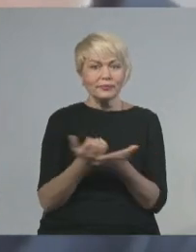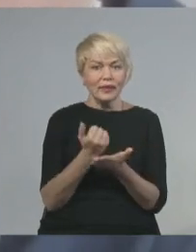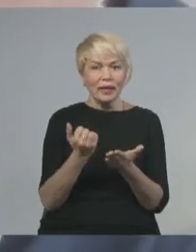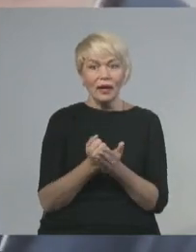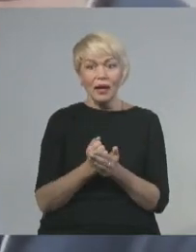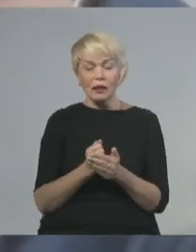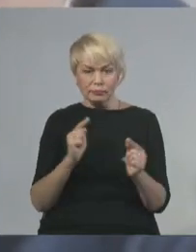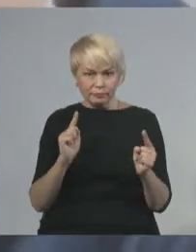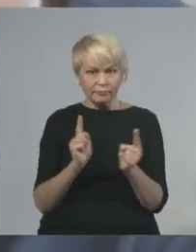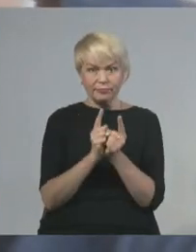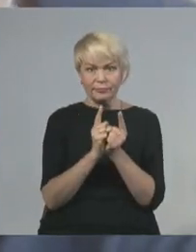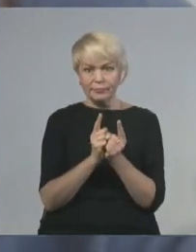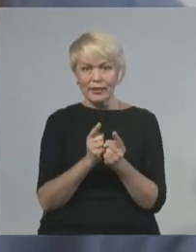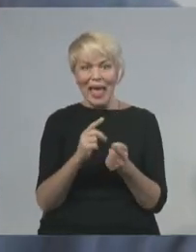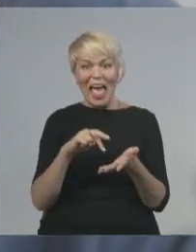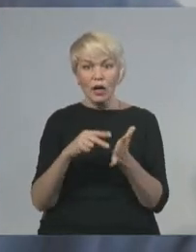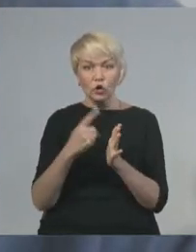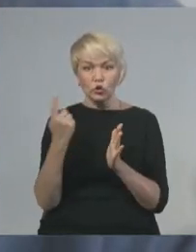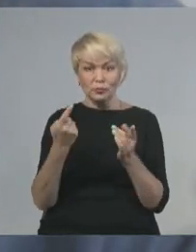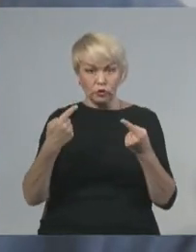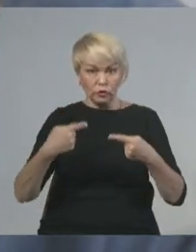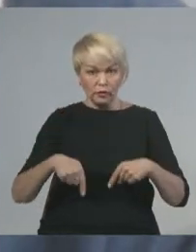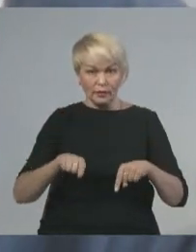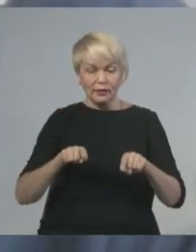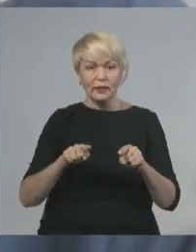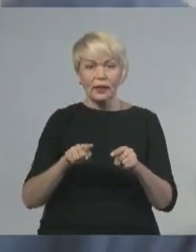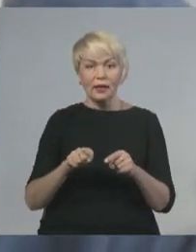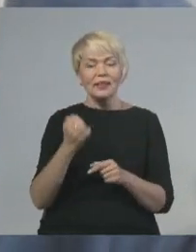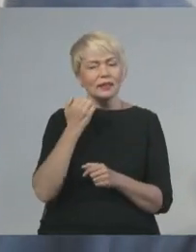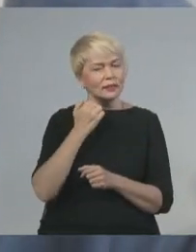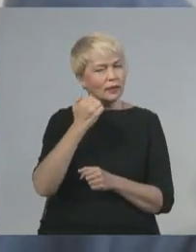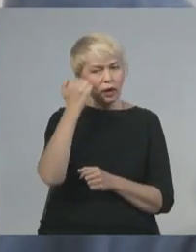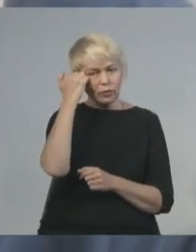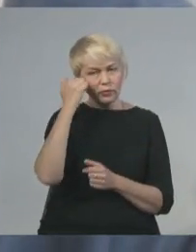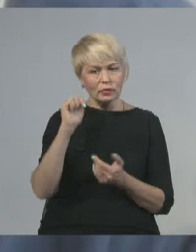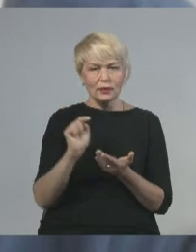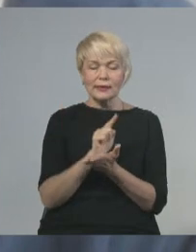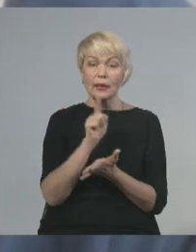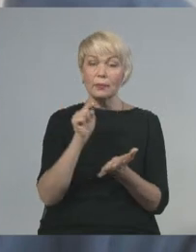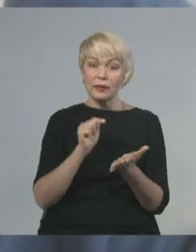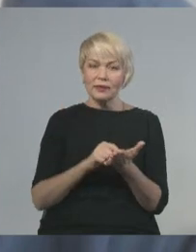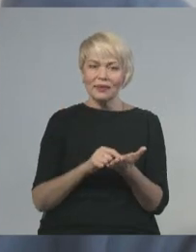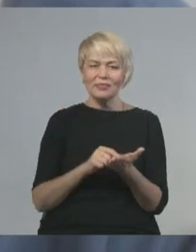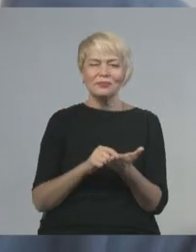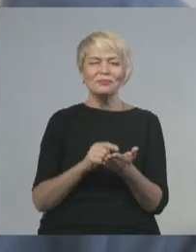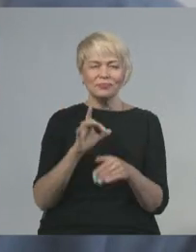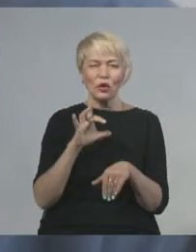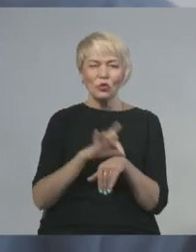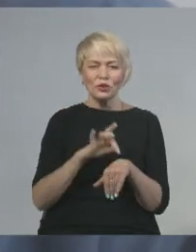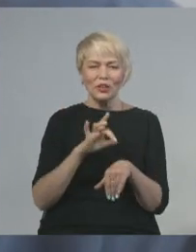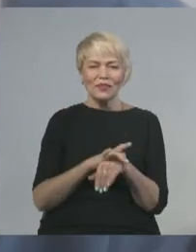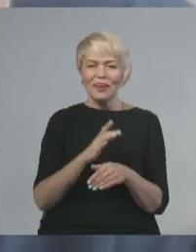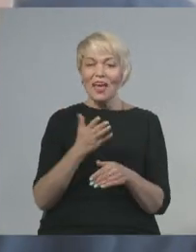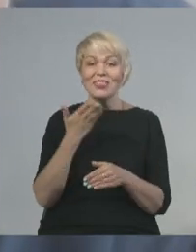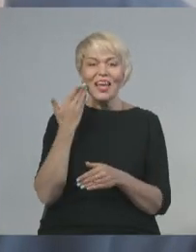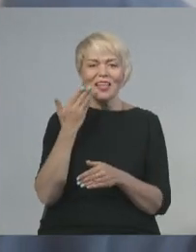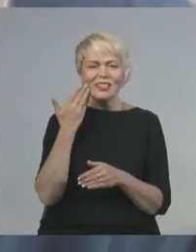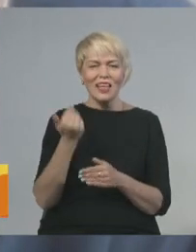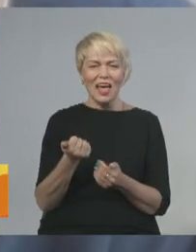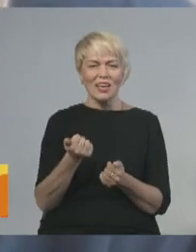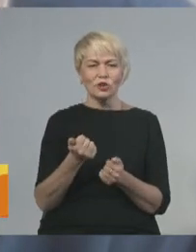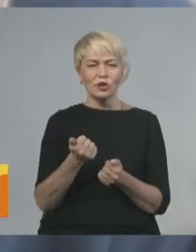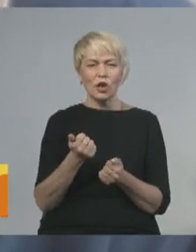thanks for the question uh obviously uh the the easiest and most obvious way to gather